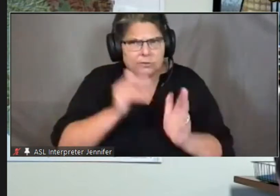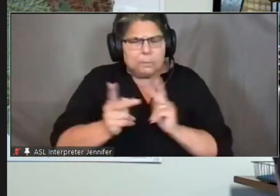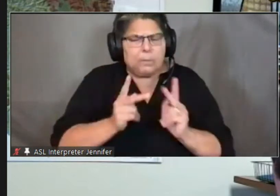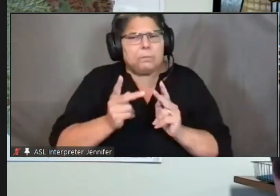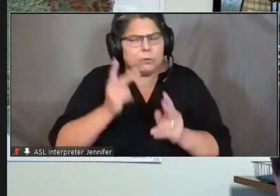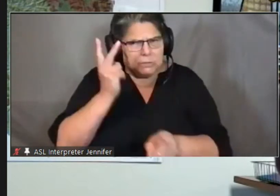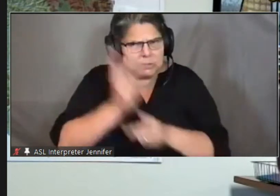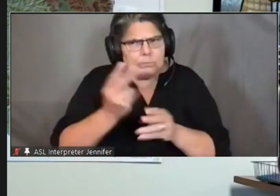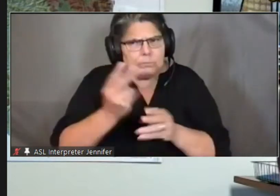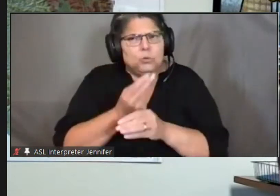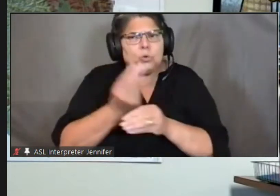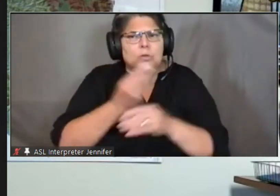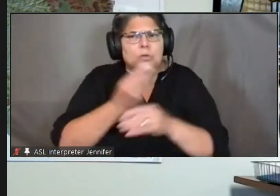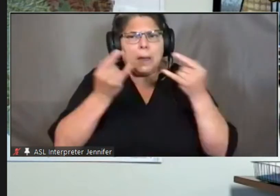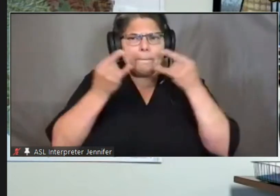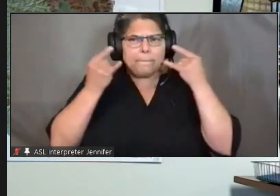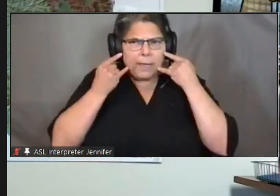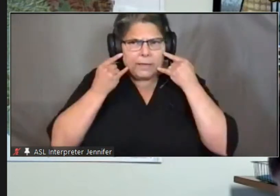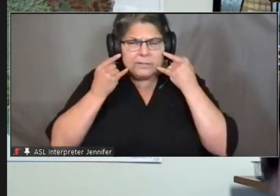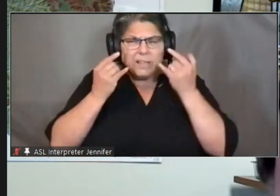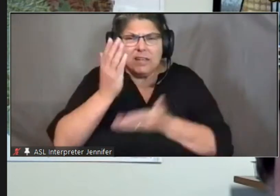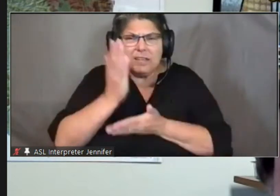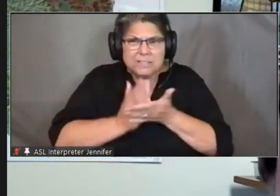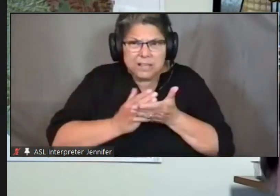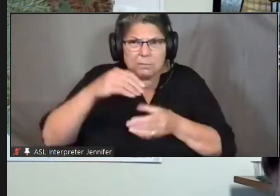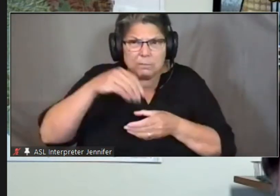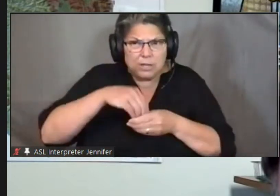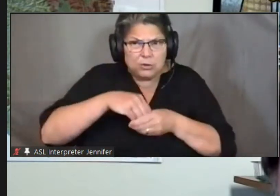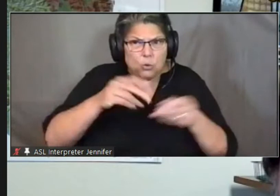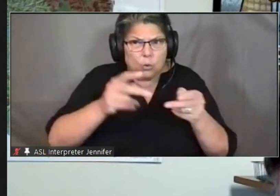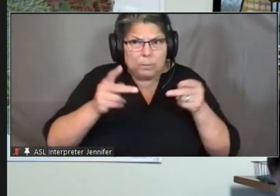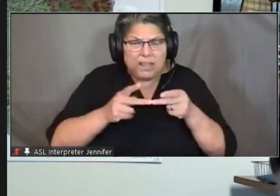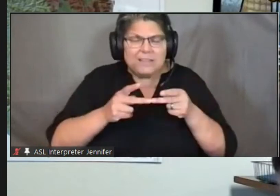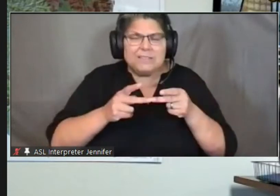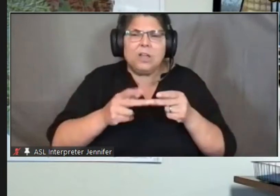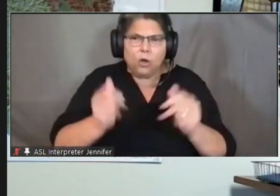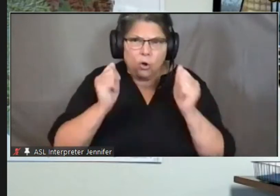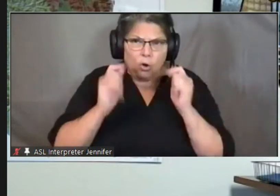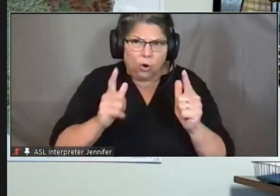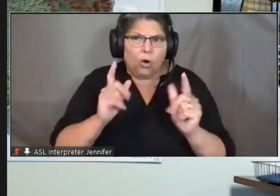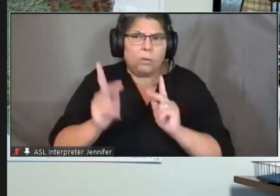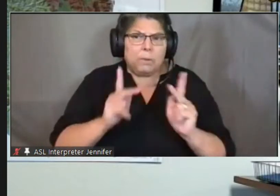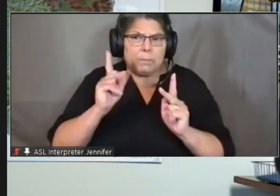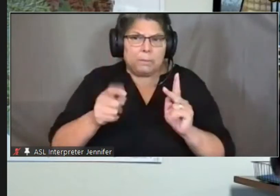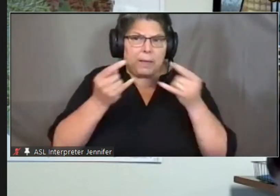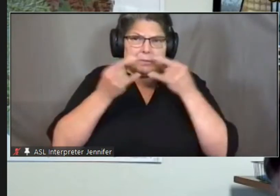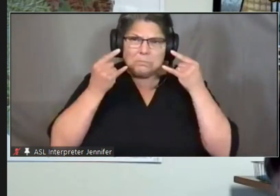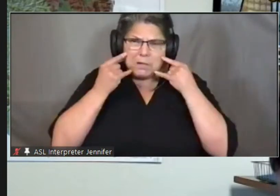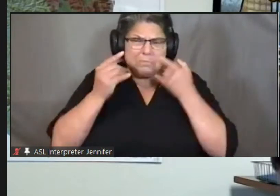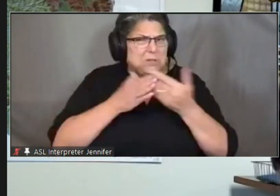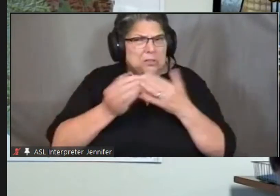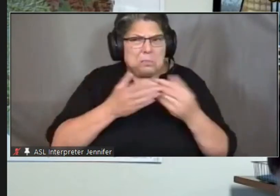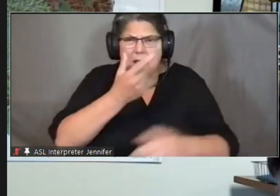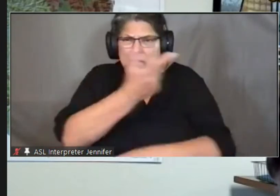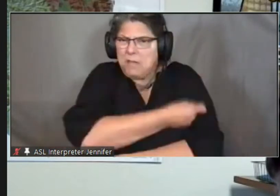them. There are certain indoor environments that everyone will have to be masked, whether you are vaccinated or